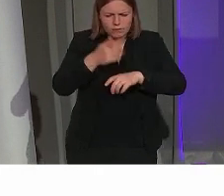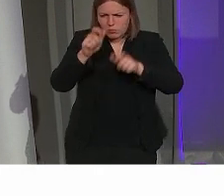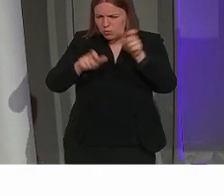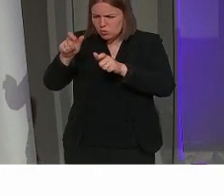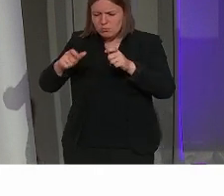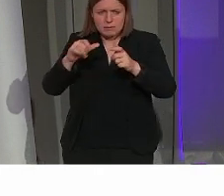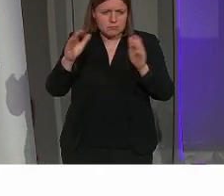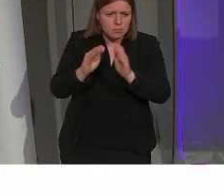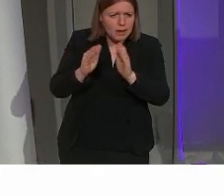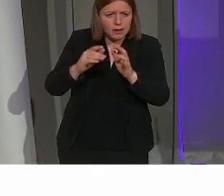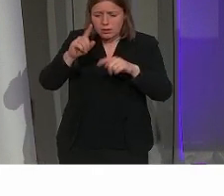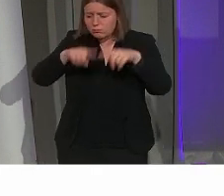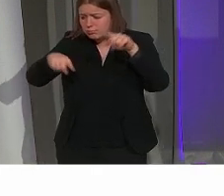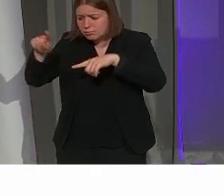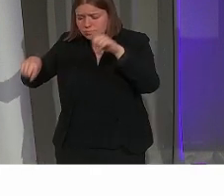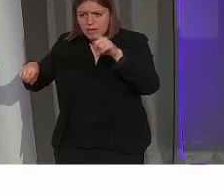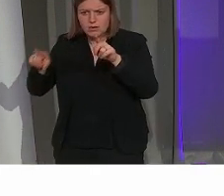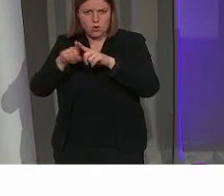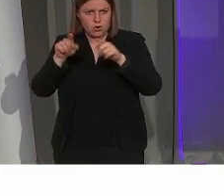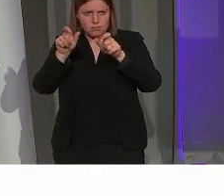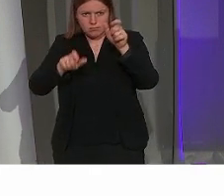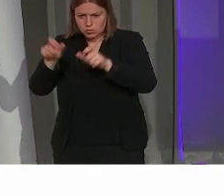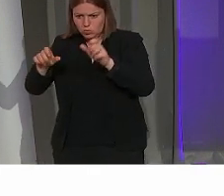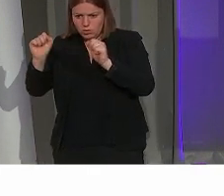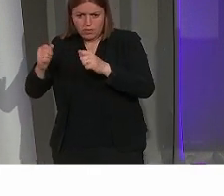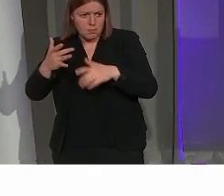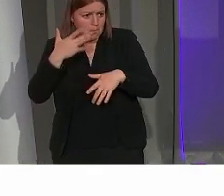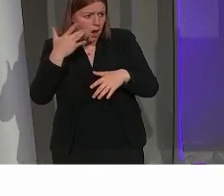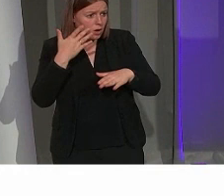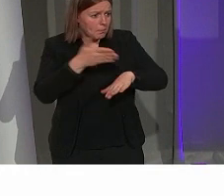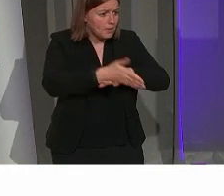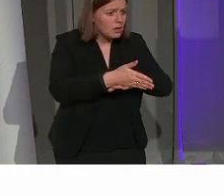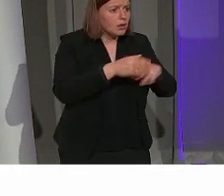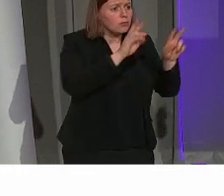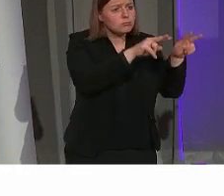disabilities and can be visited by them with ease and dignity.